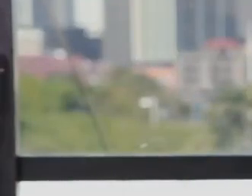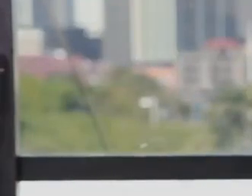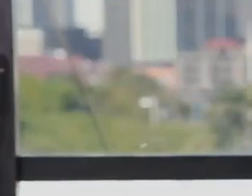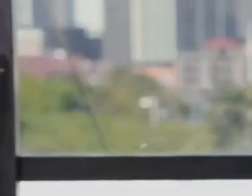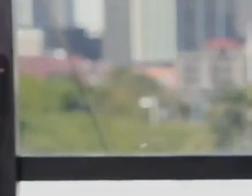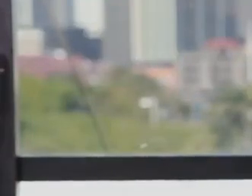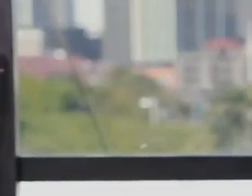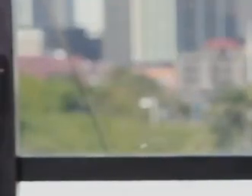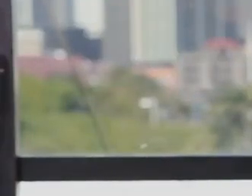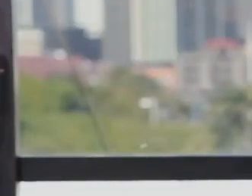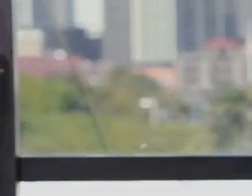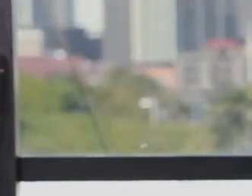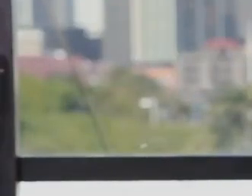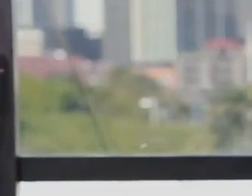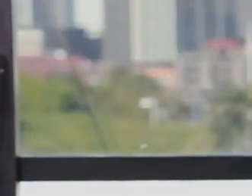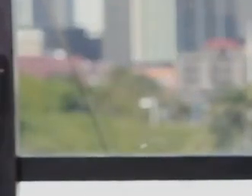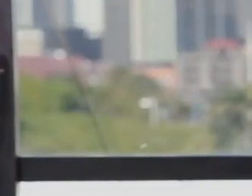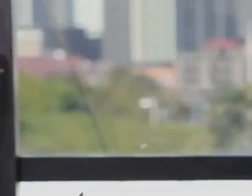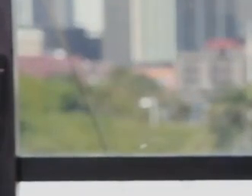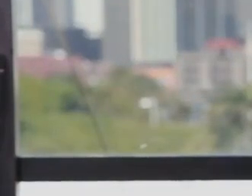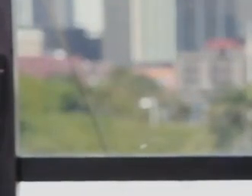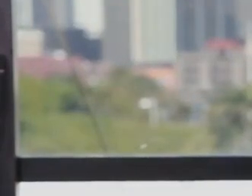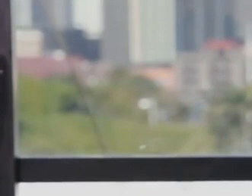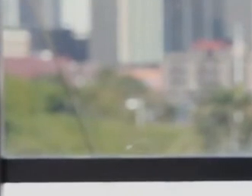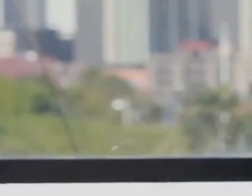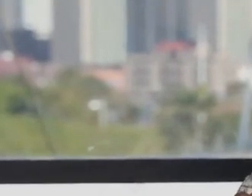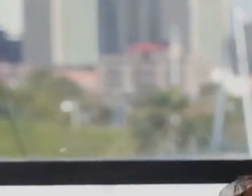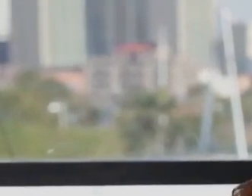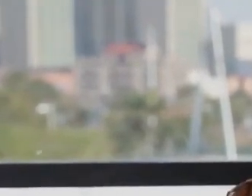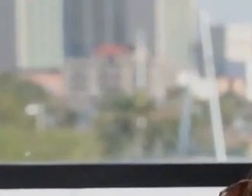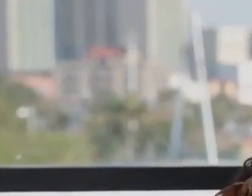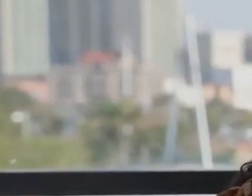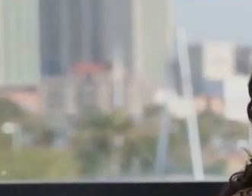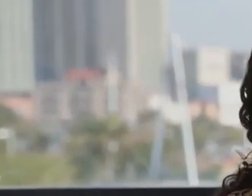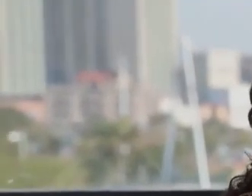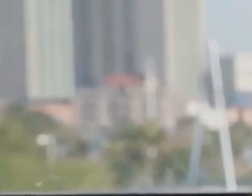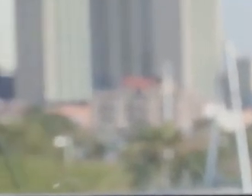In the middle, like this, like that.